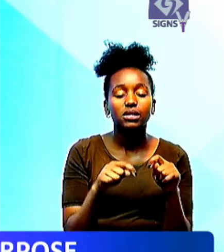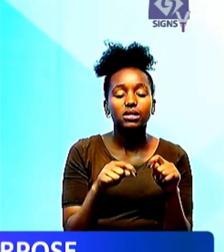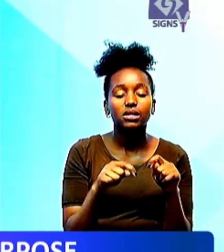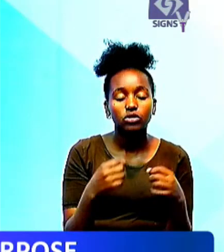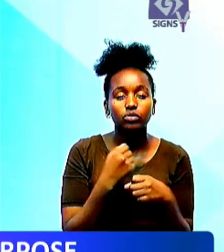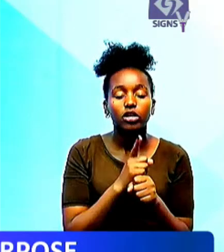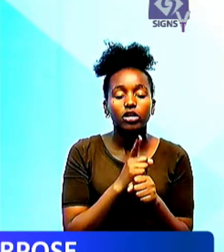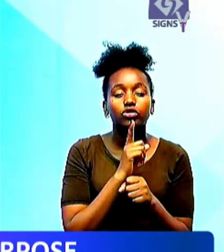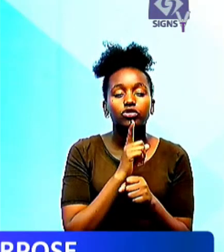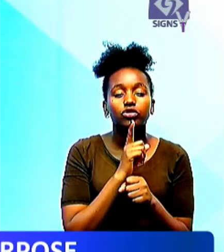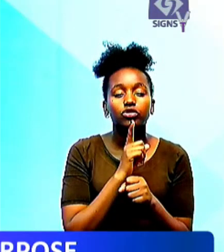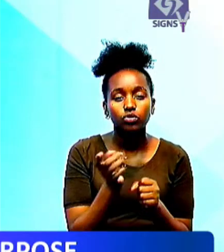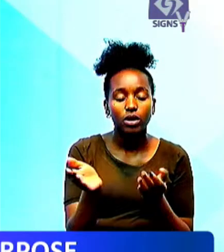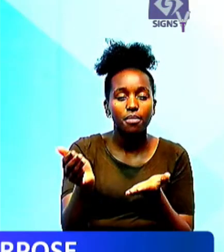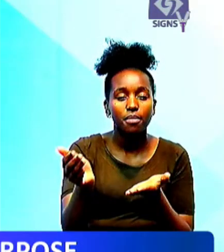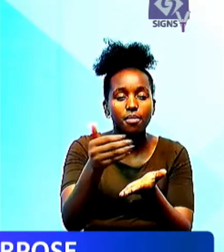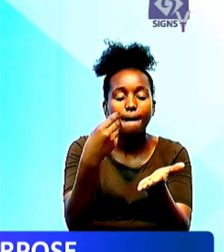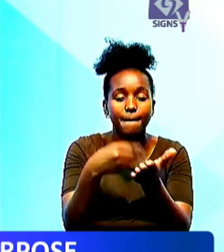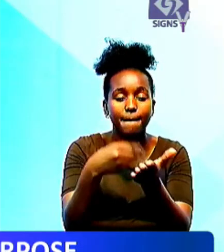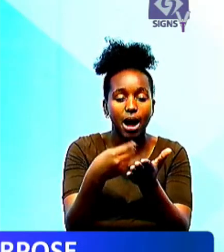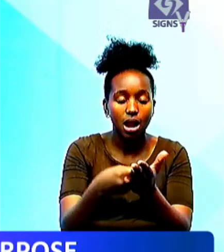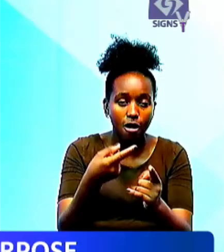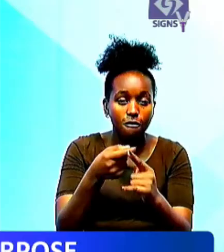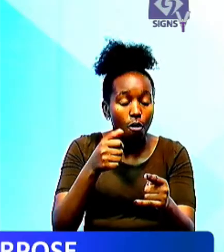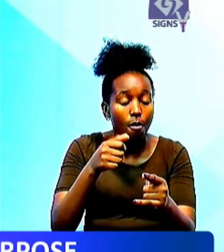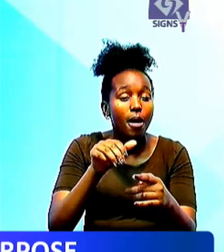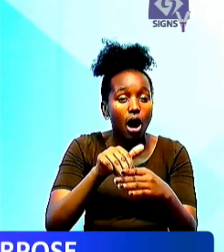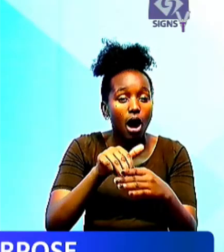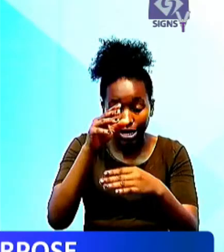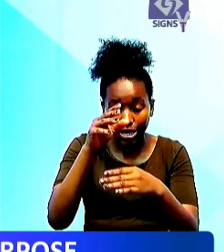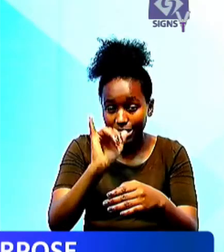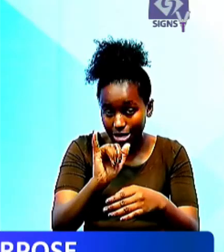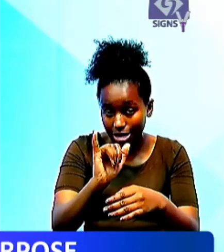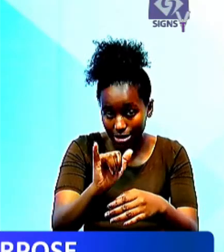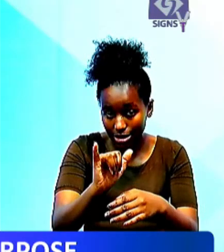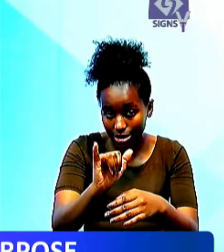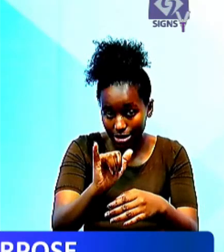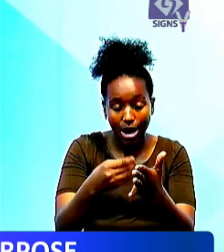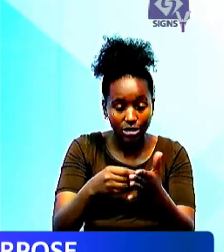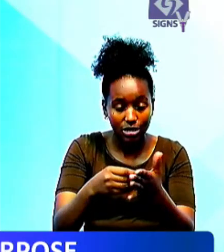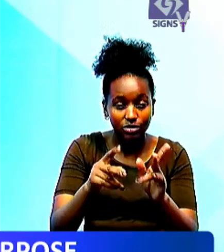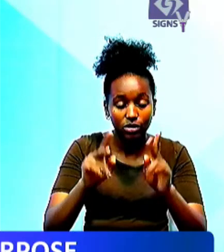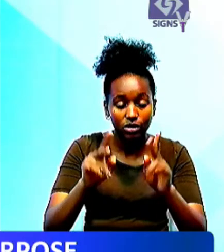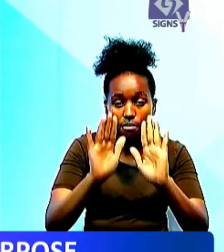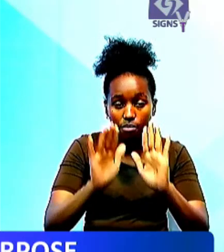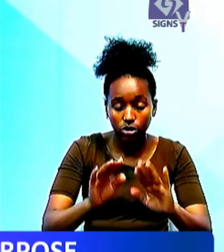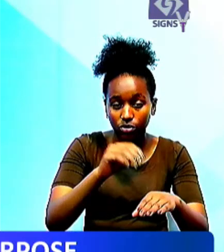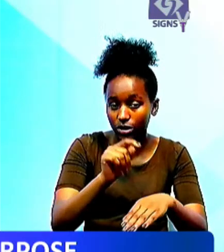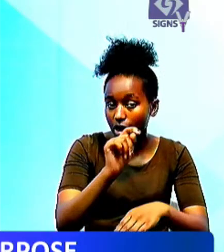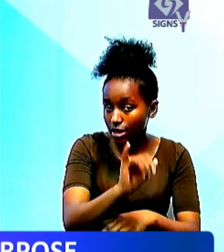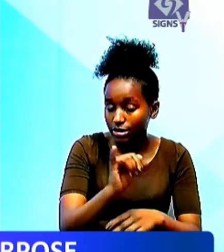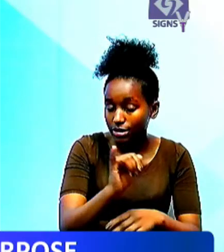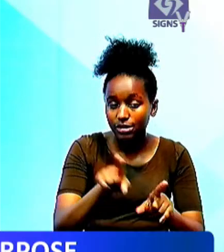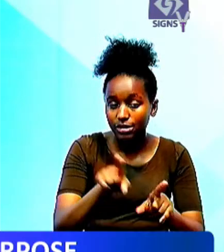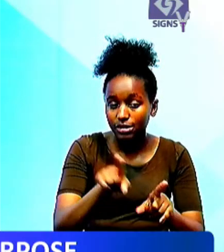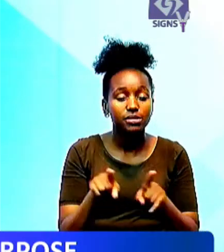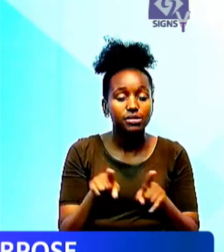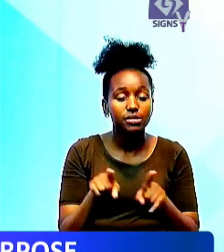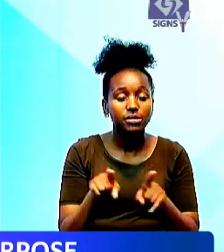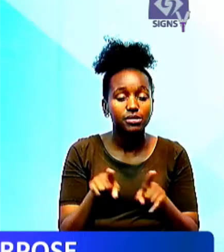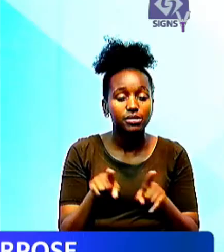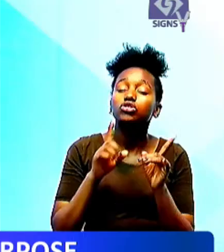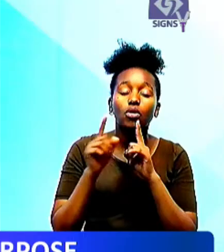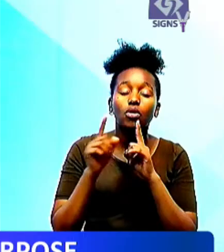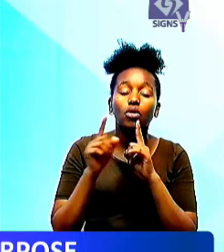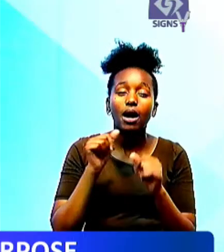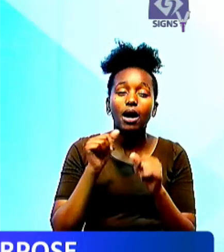we raise money in dollar. So also that comes to support our reserves. When we say our import cover is 4 months, we